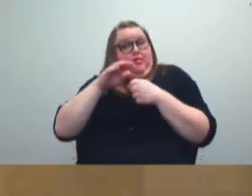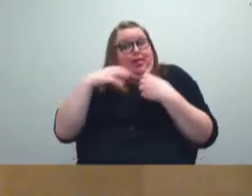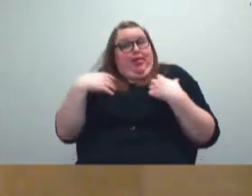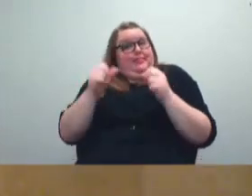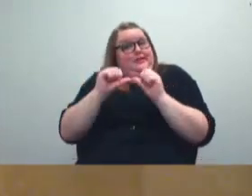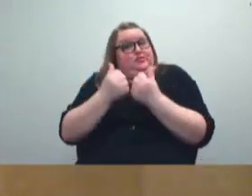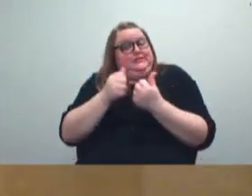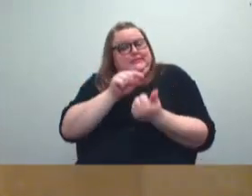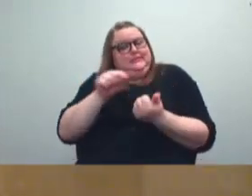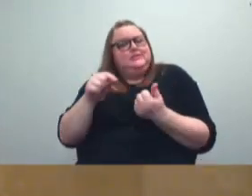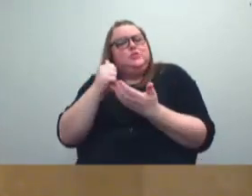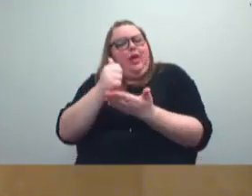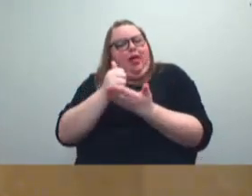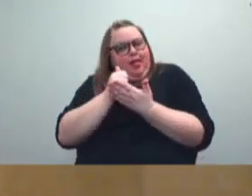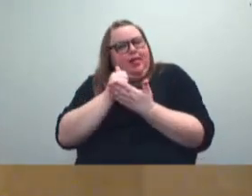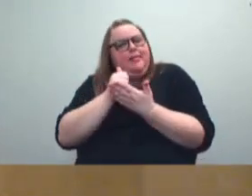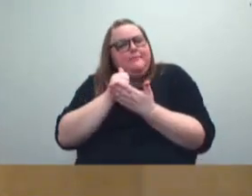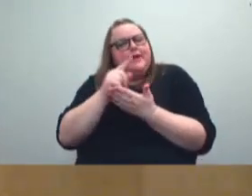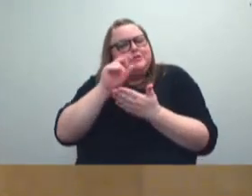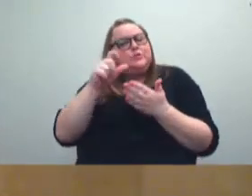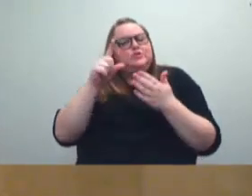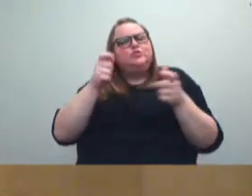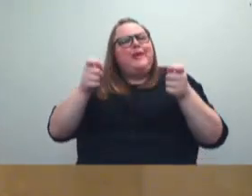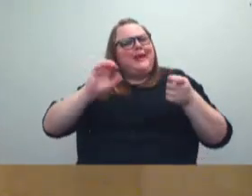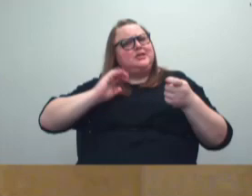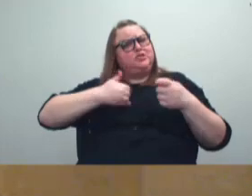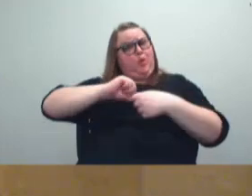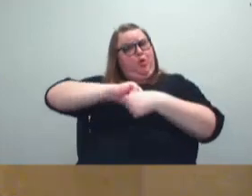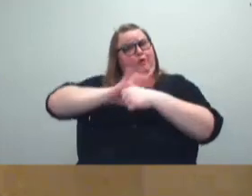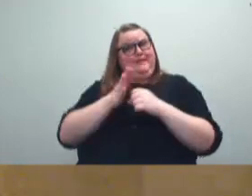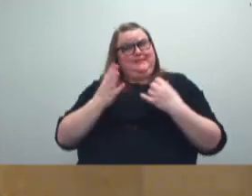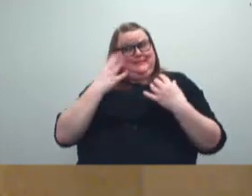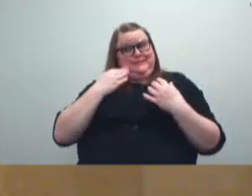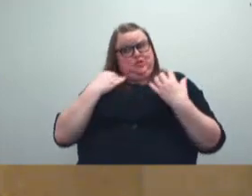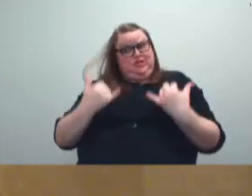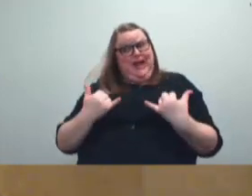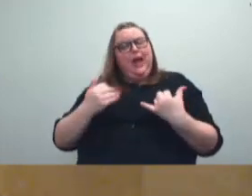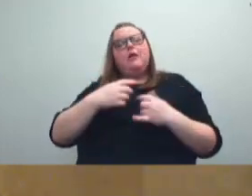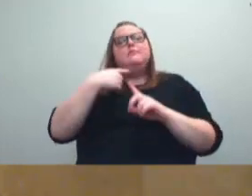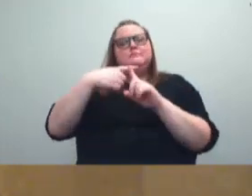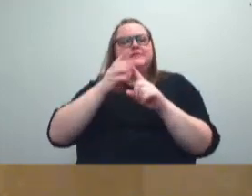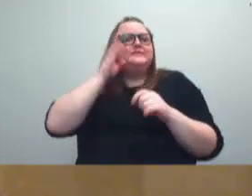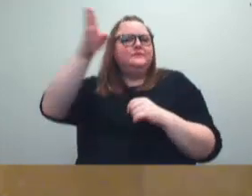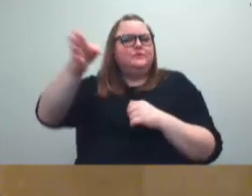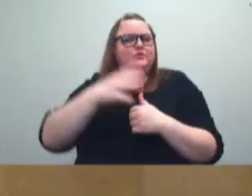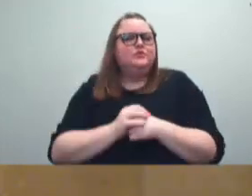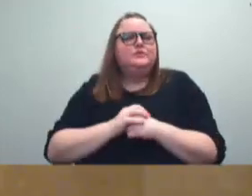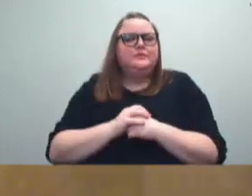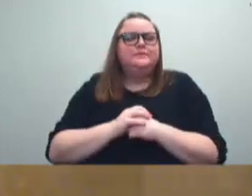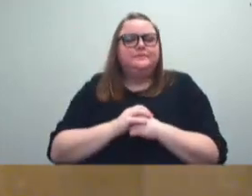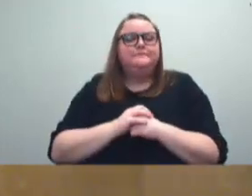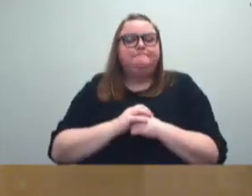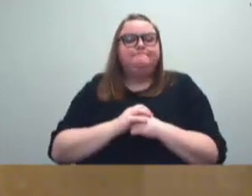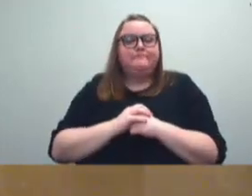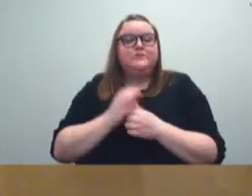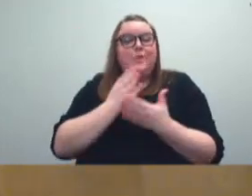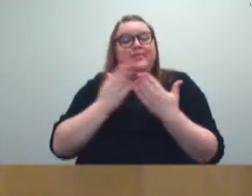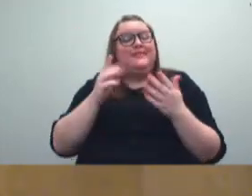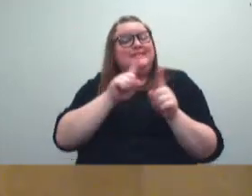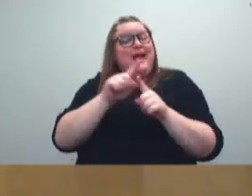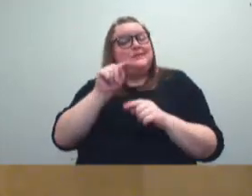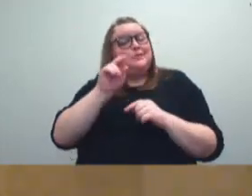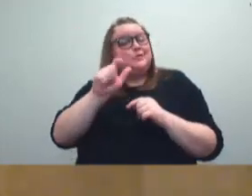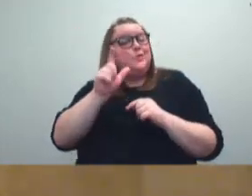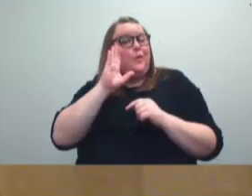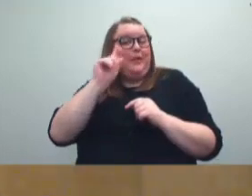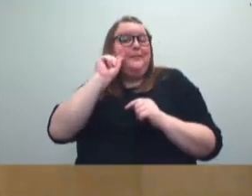the pandemic and future things. So this isn't just for now. So this is one of those things that I think is a tool. It's going to be great. And we're all partnering together. It's not just Sparks